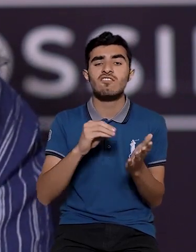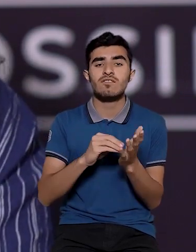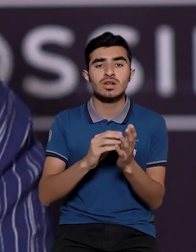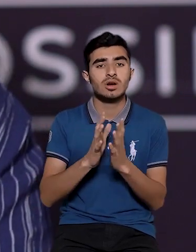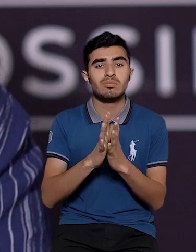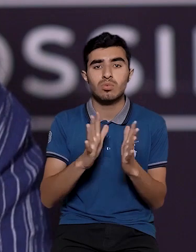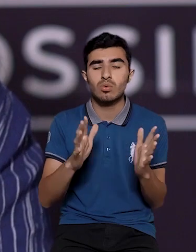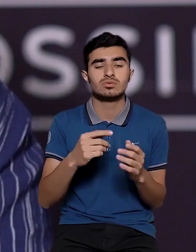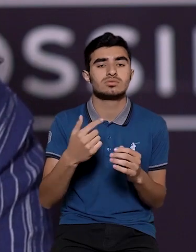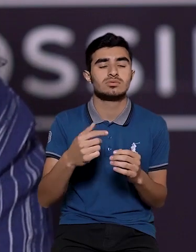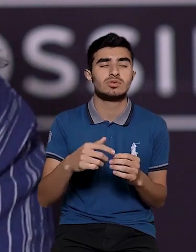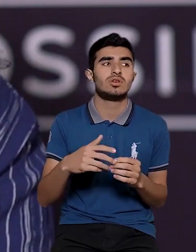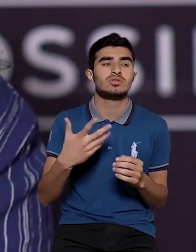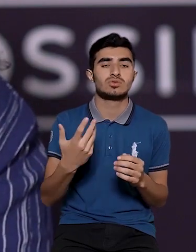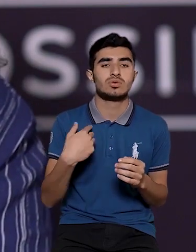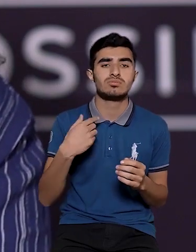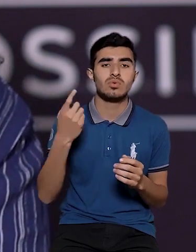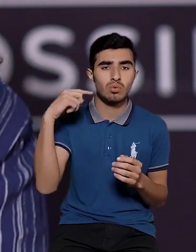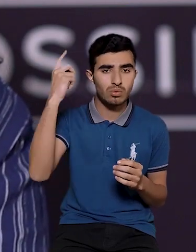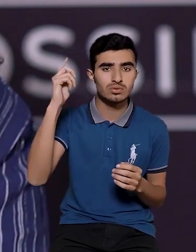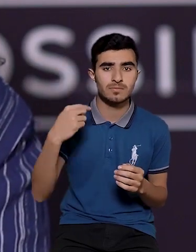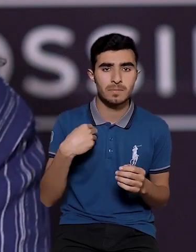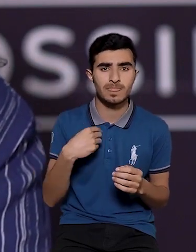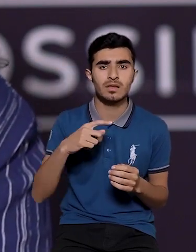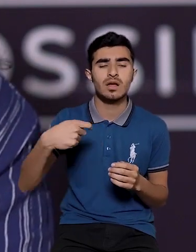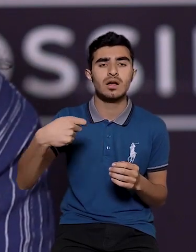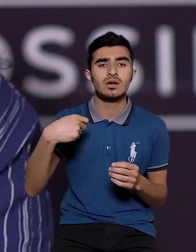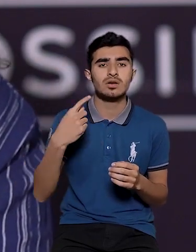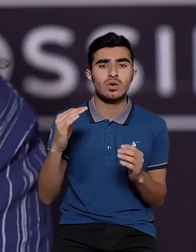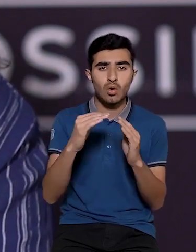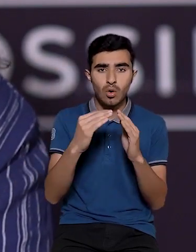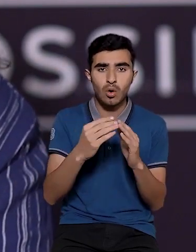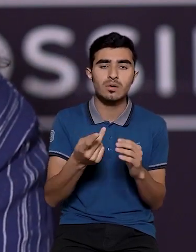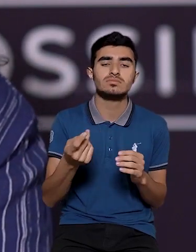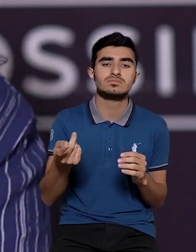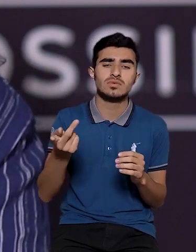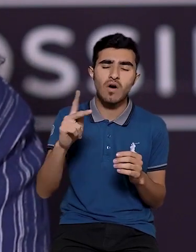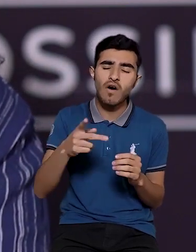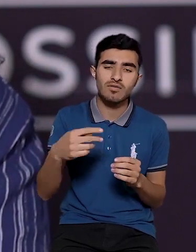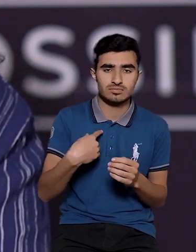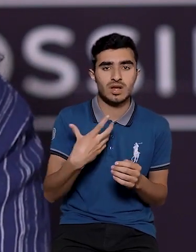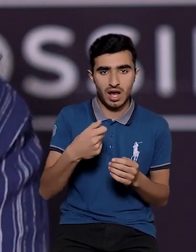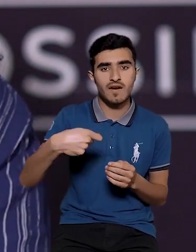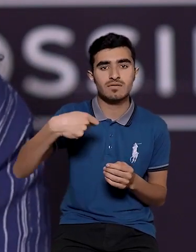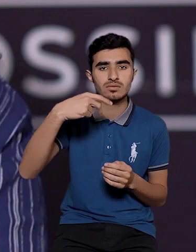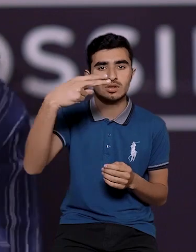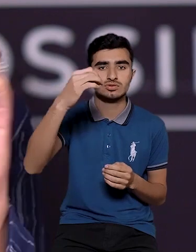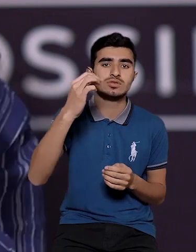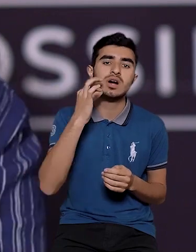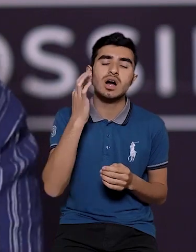its most amazing things that it does is it heals wounds and burns. So